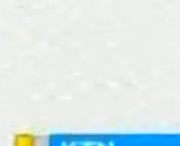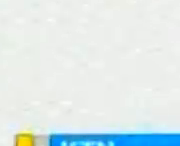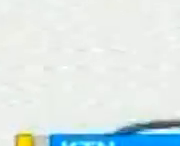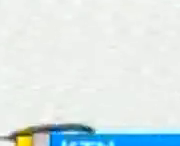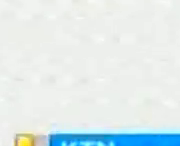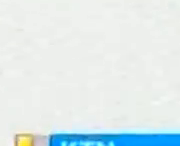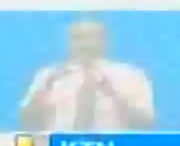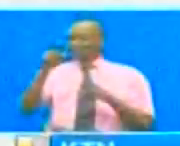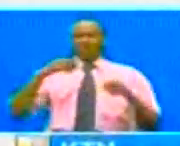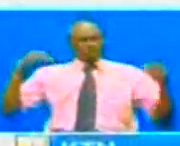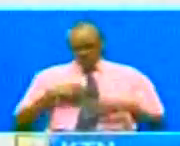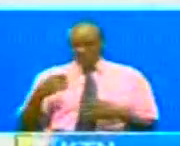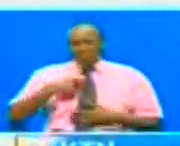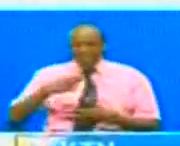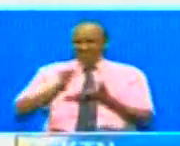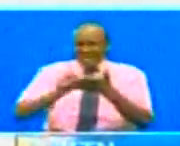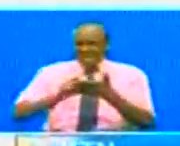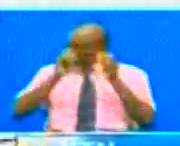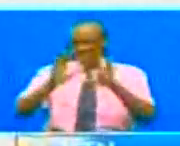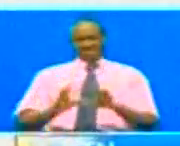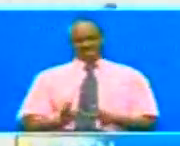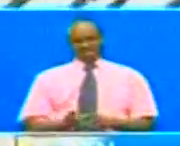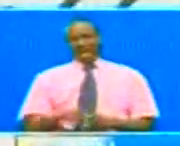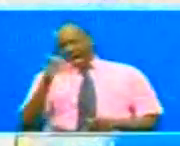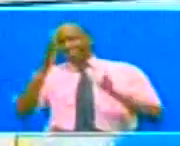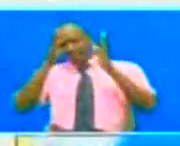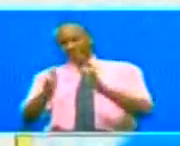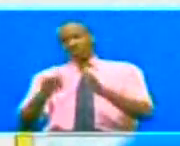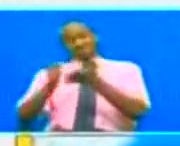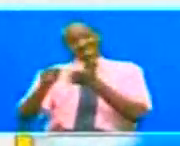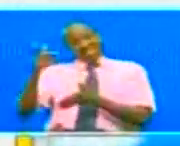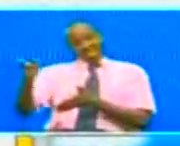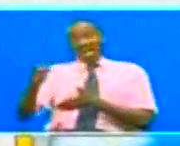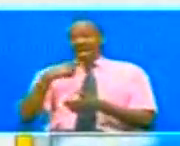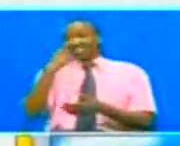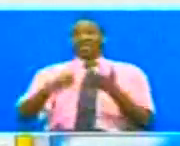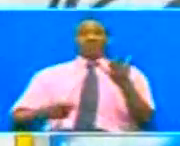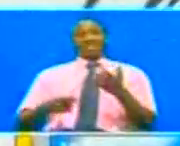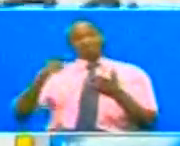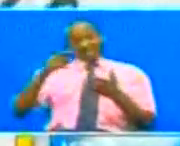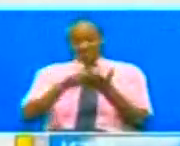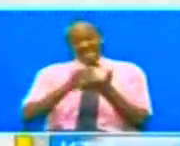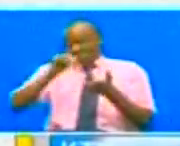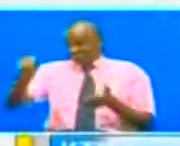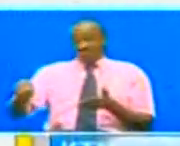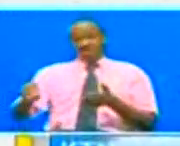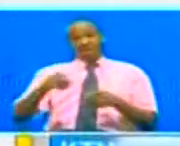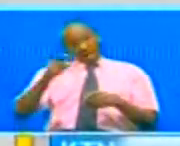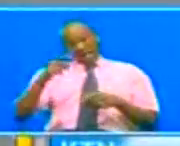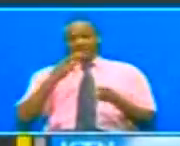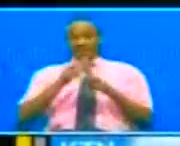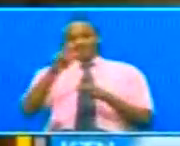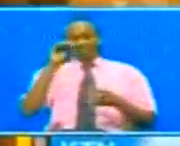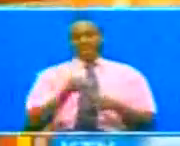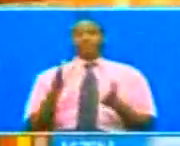But the shocked priest says he did not sign against the cash. Someone signed and seemingly pocketed the cash on his behalf.